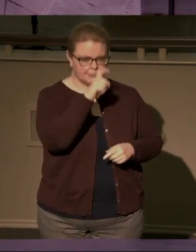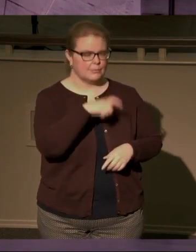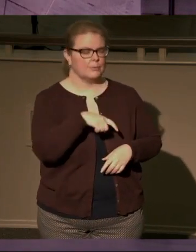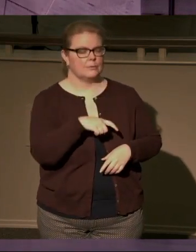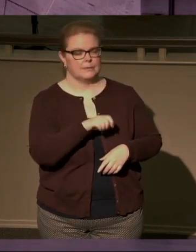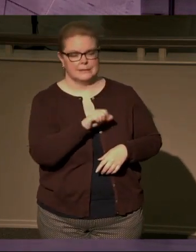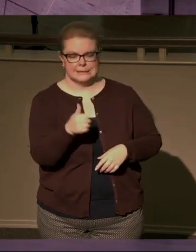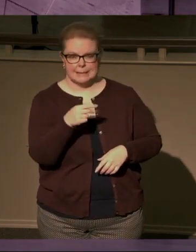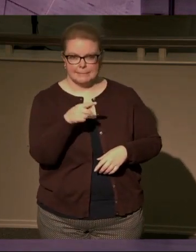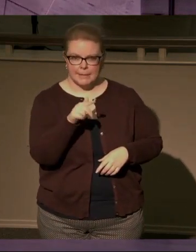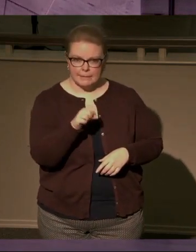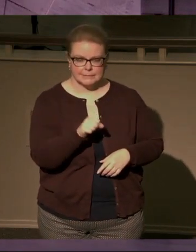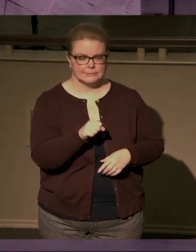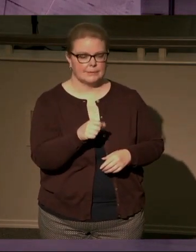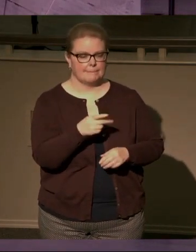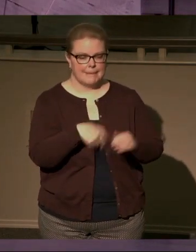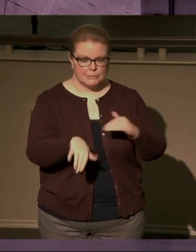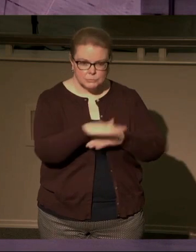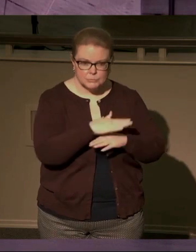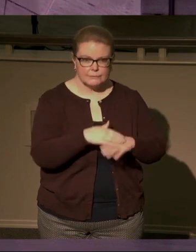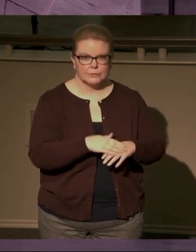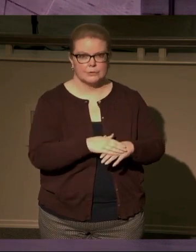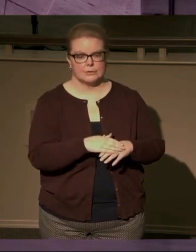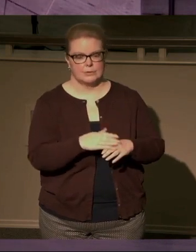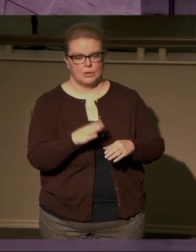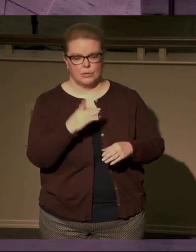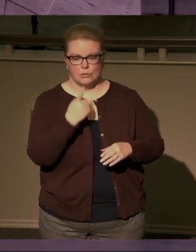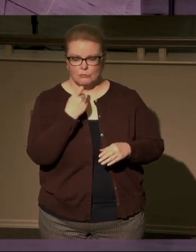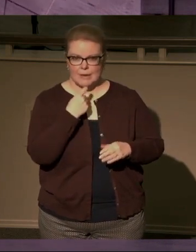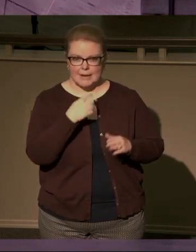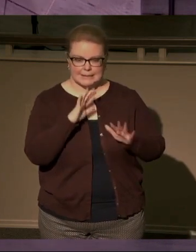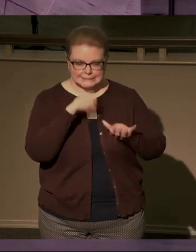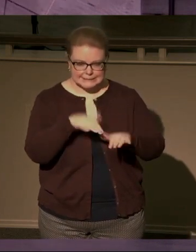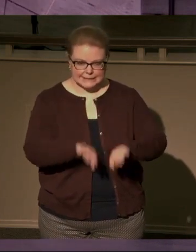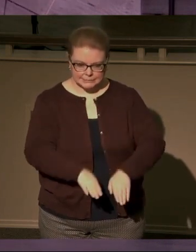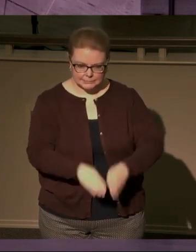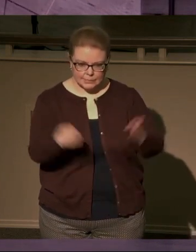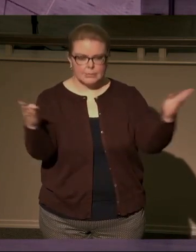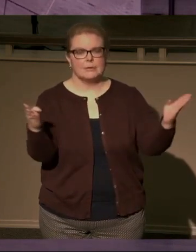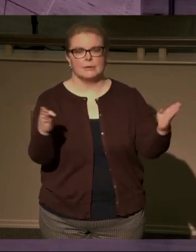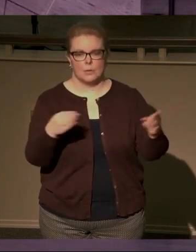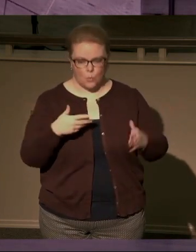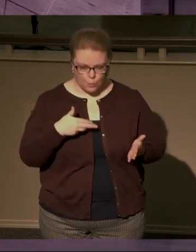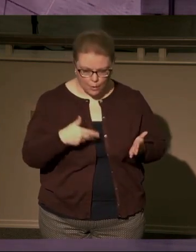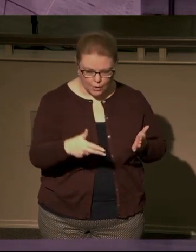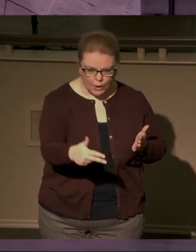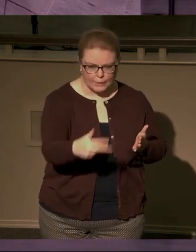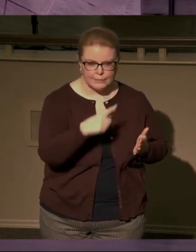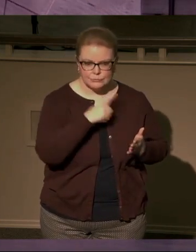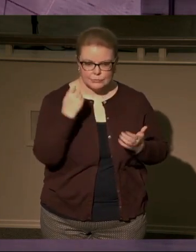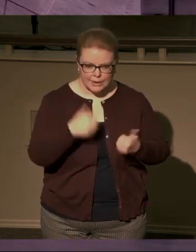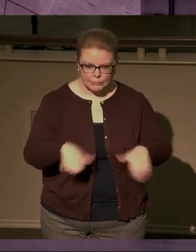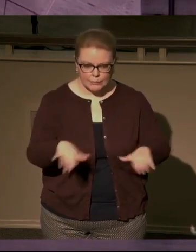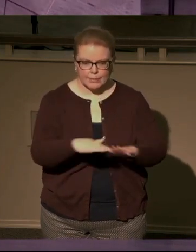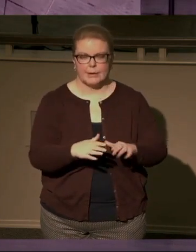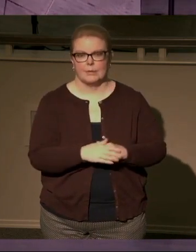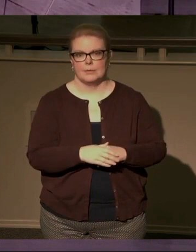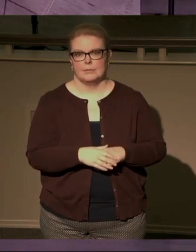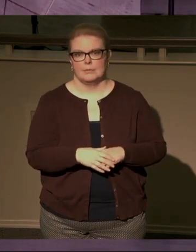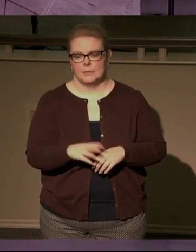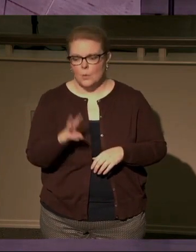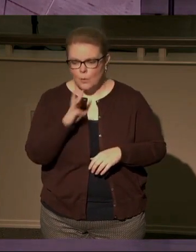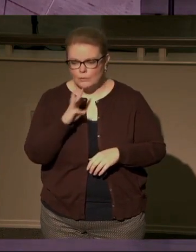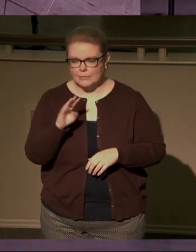the Passover. There's the parting of the Red Sea. There's the walking through on dry ground. There's the waters of Meribah that